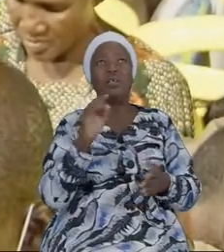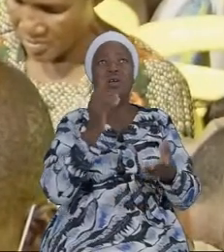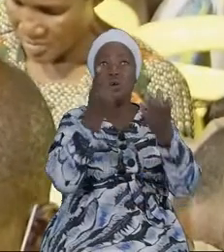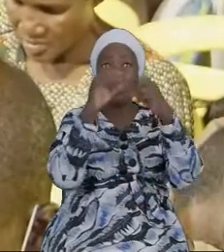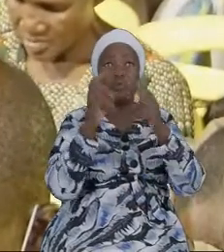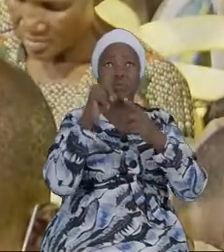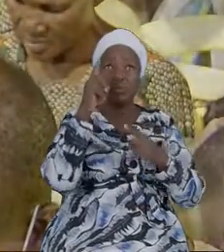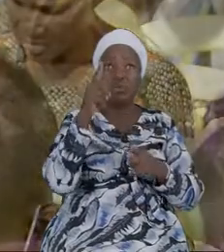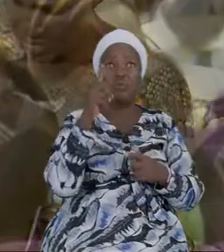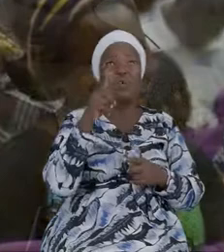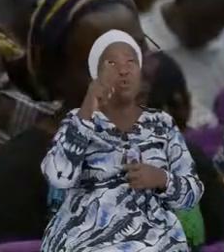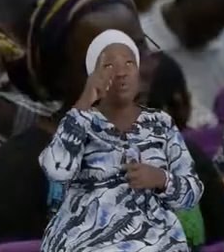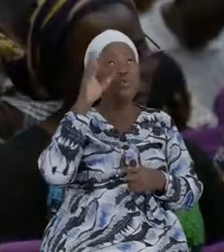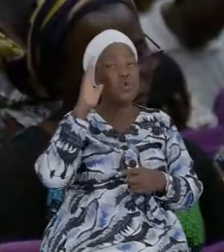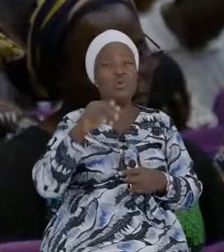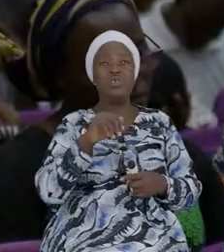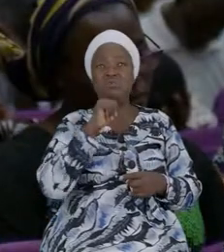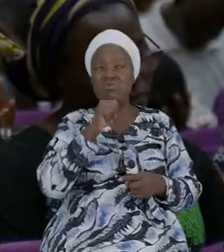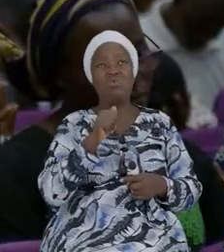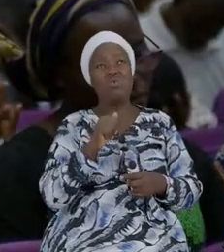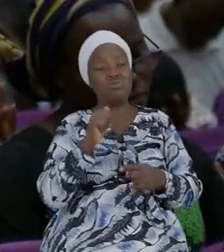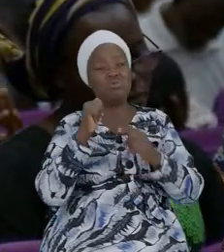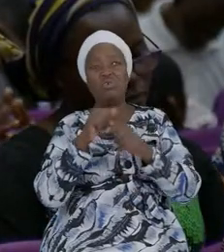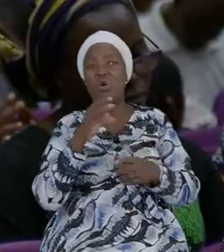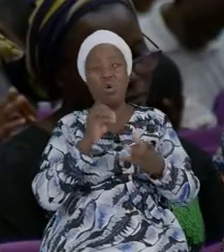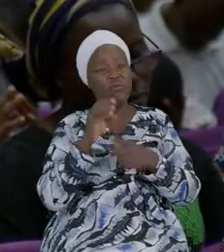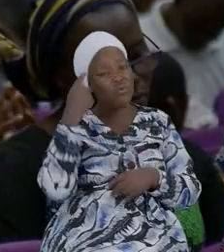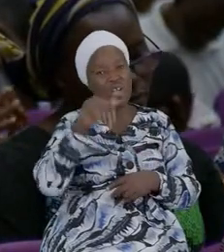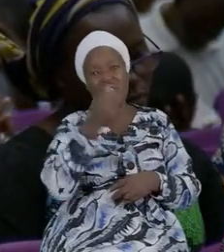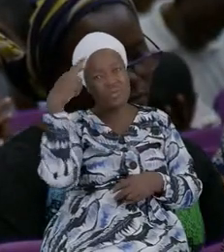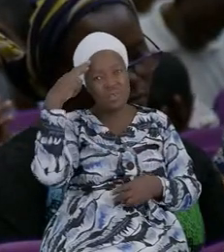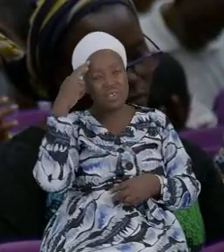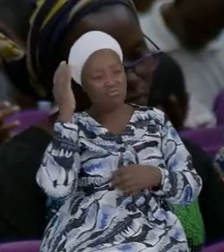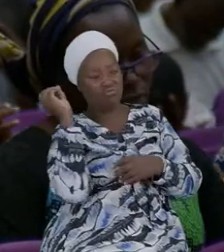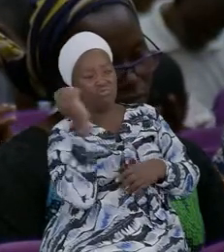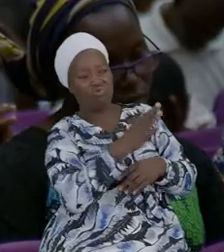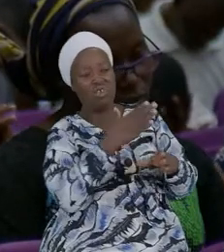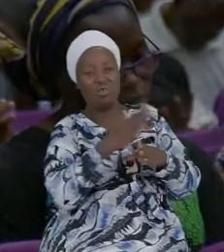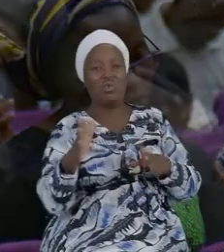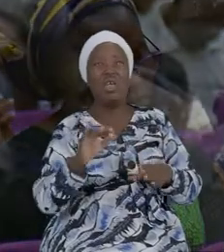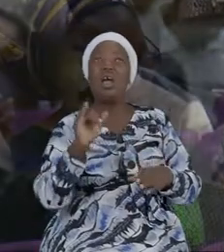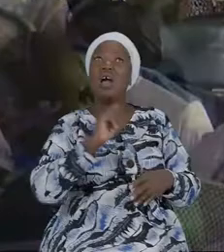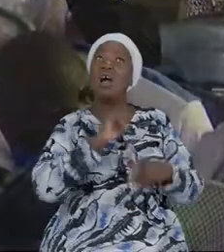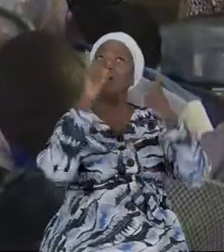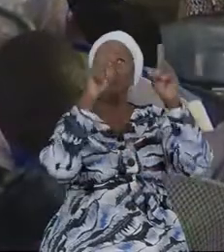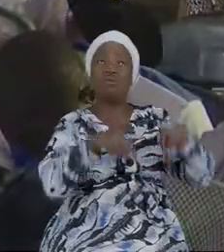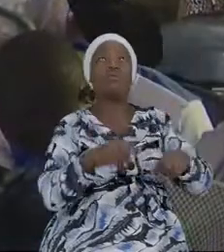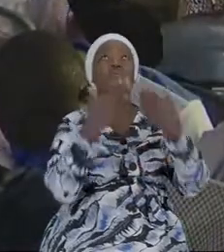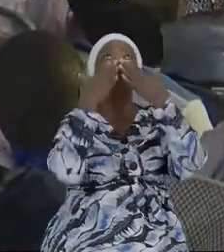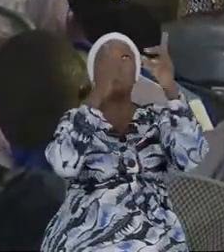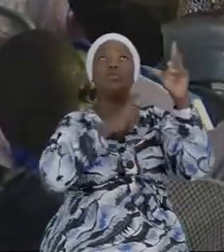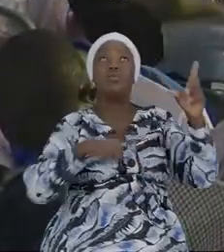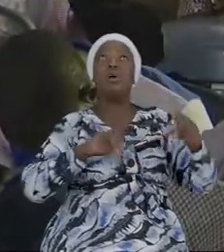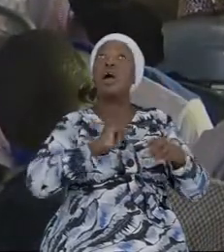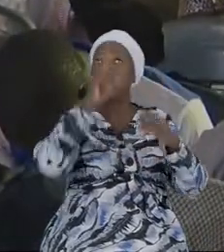you, you will in no wise, for no reason, cast out. I come. Thank you, Lord. I